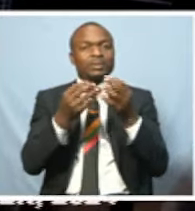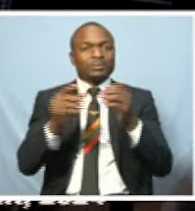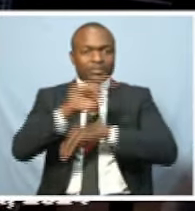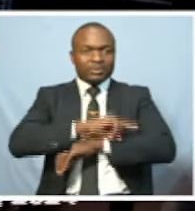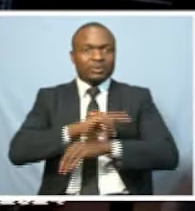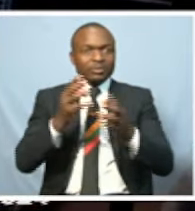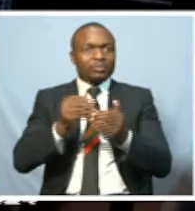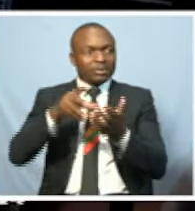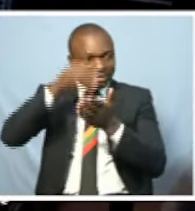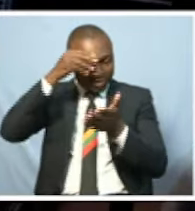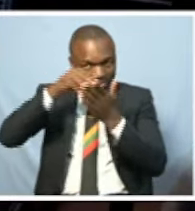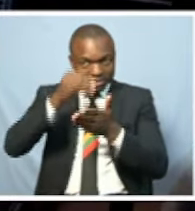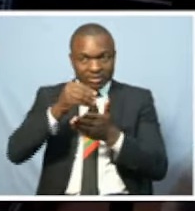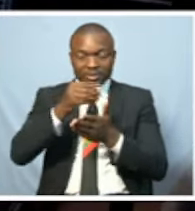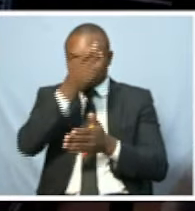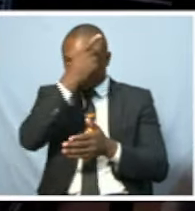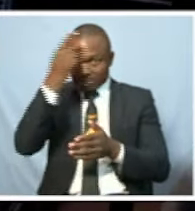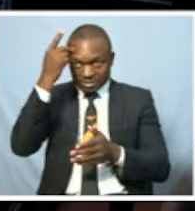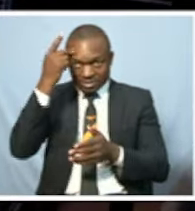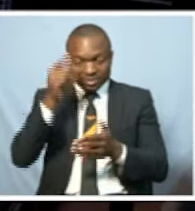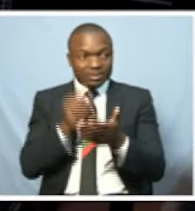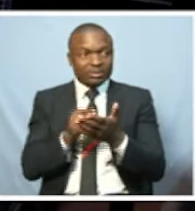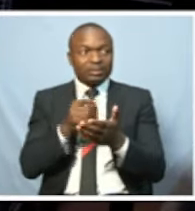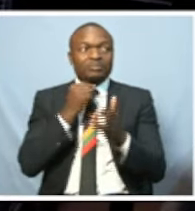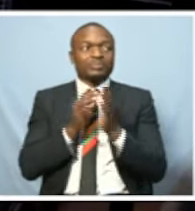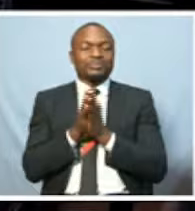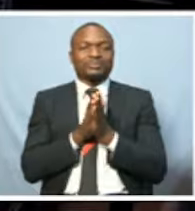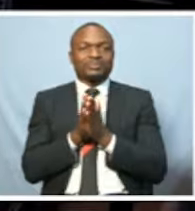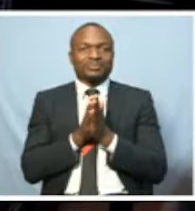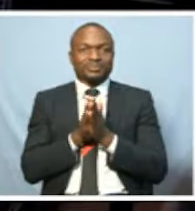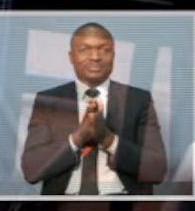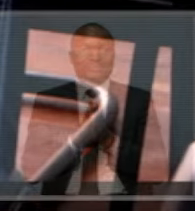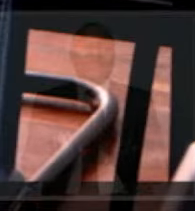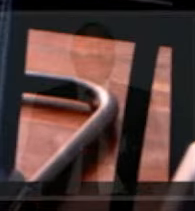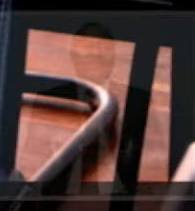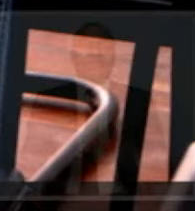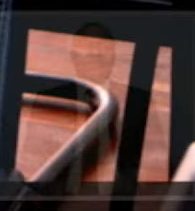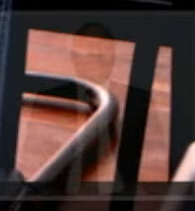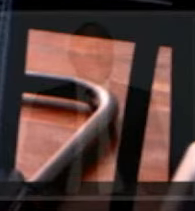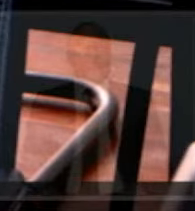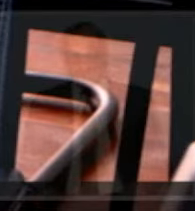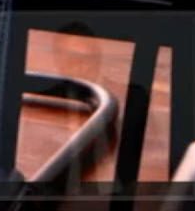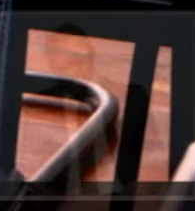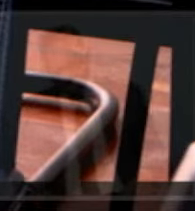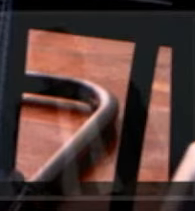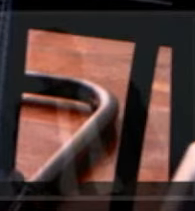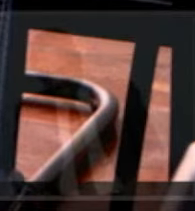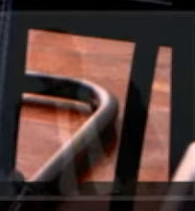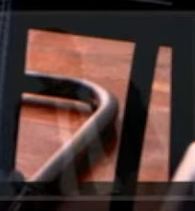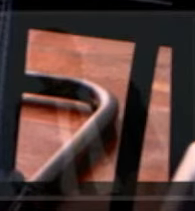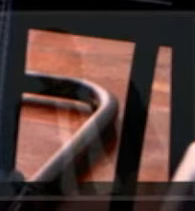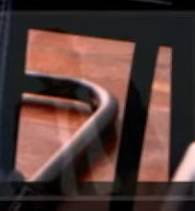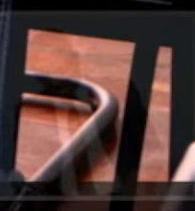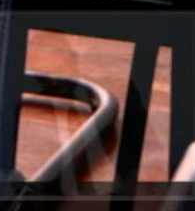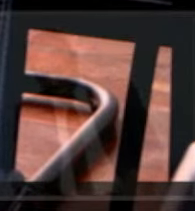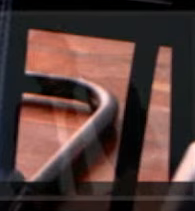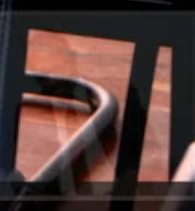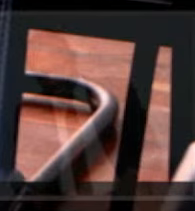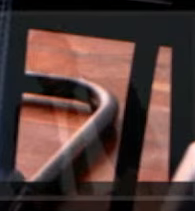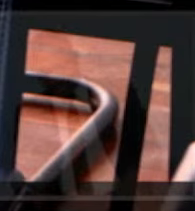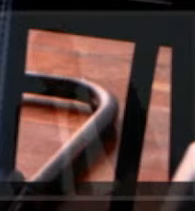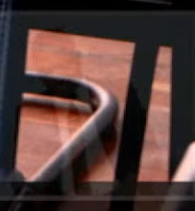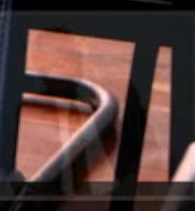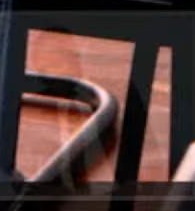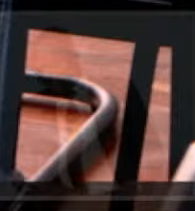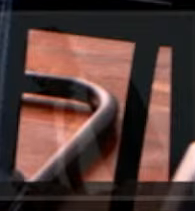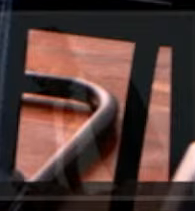learn, Chair, from PETAUKE. Yeah. Chair, this is very interesting. Yes. We are very happy. So can you please teach all other councils through this